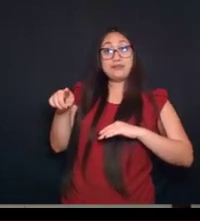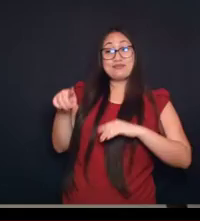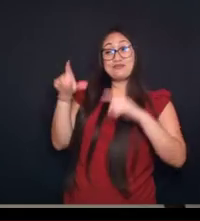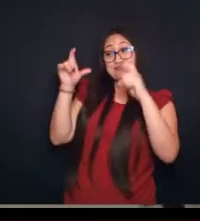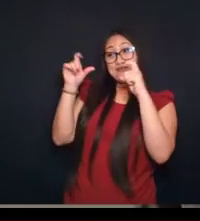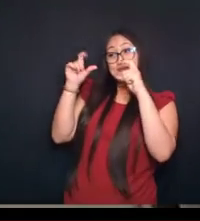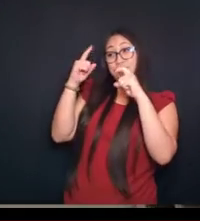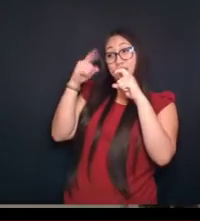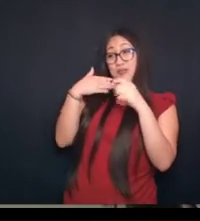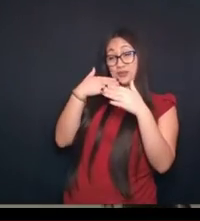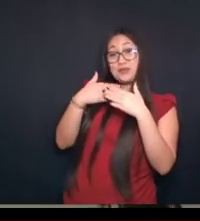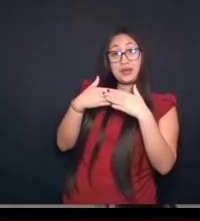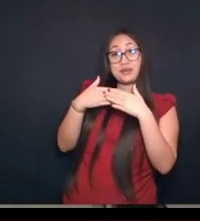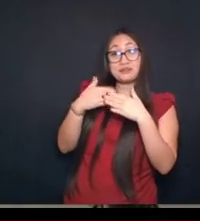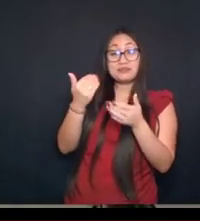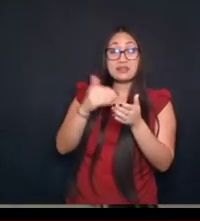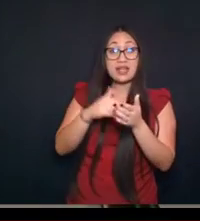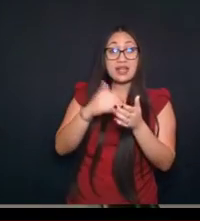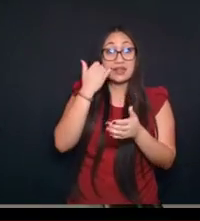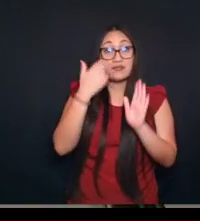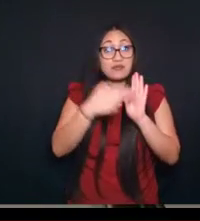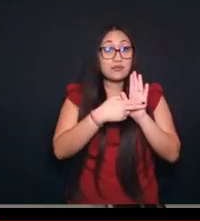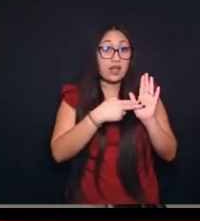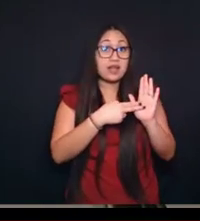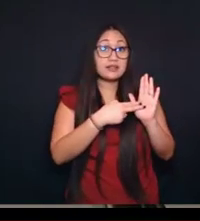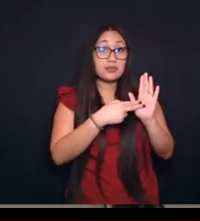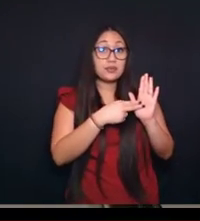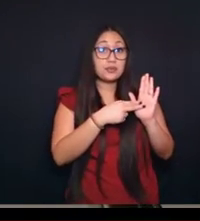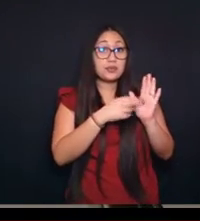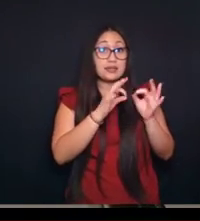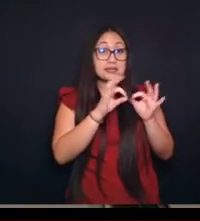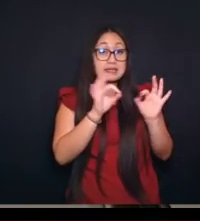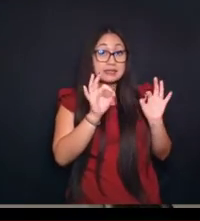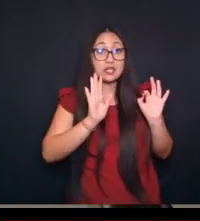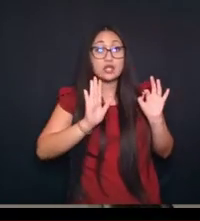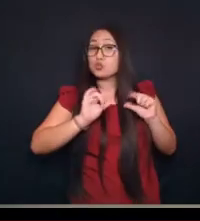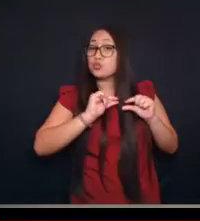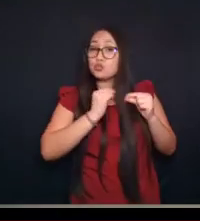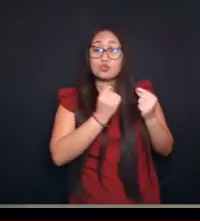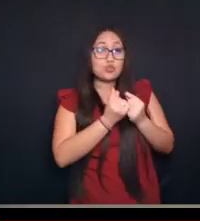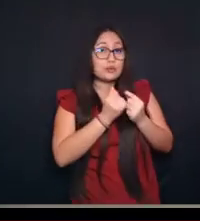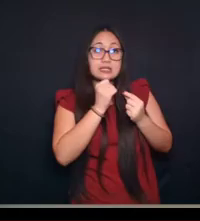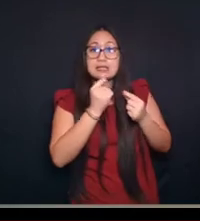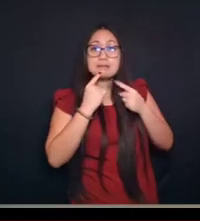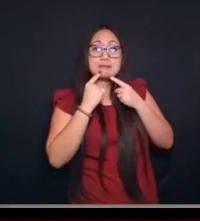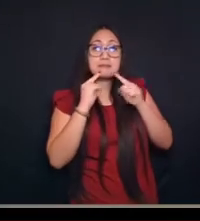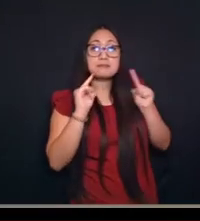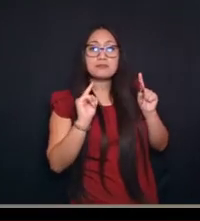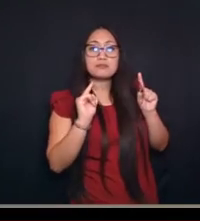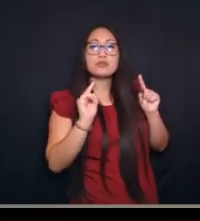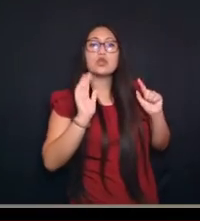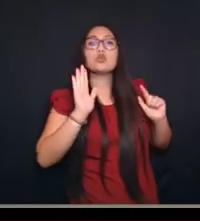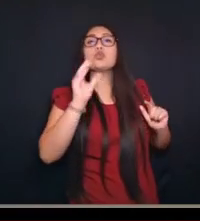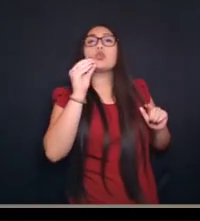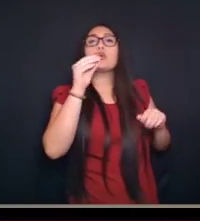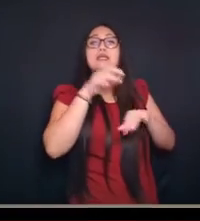Looking good. Again, if you highlighted that, even if your group didn't make it, you can put you a spider there.